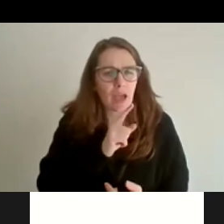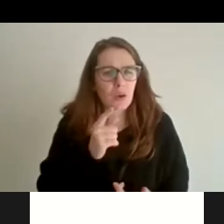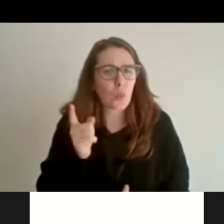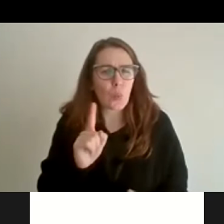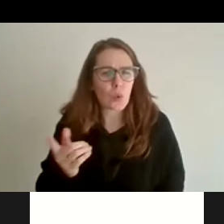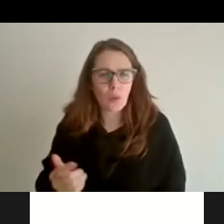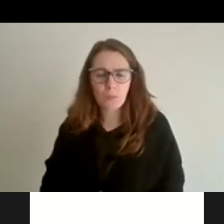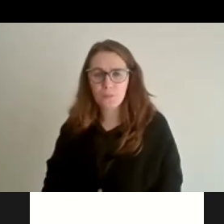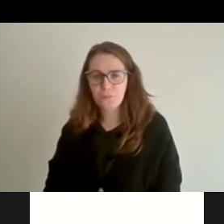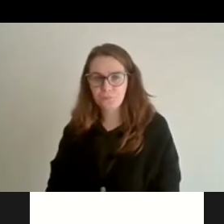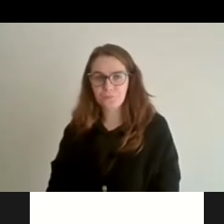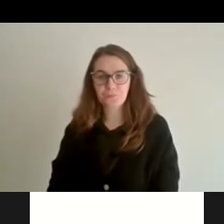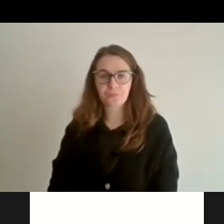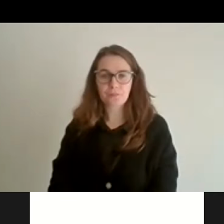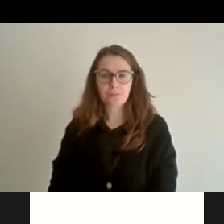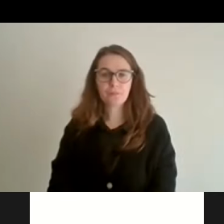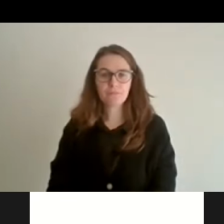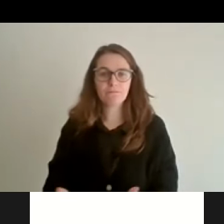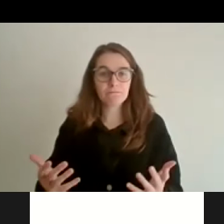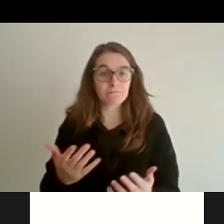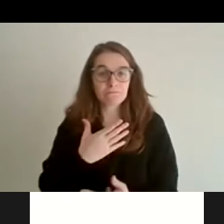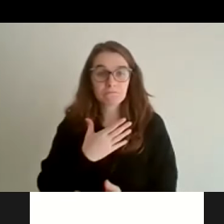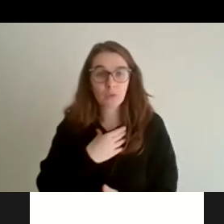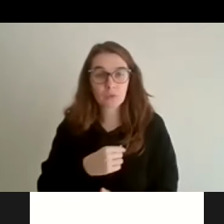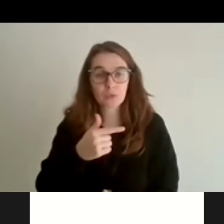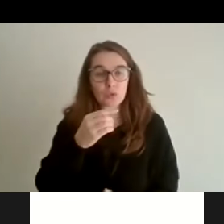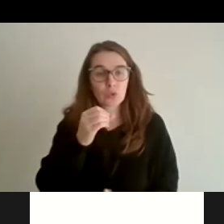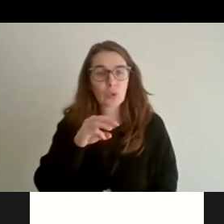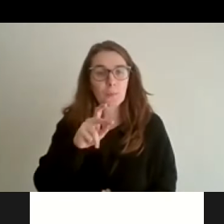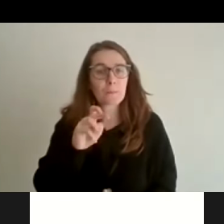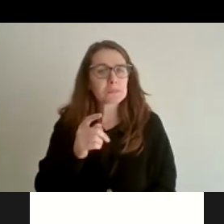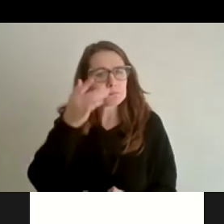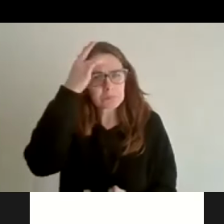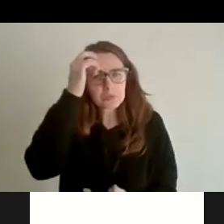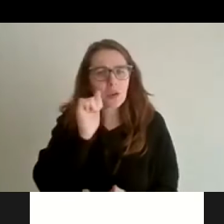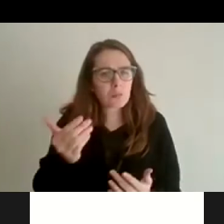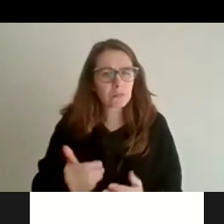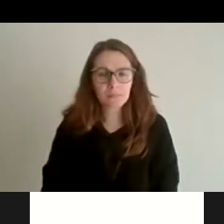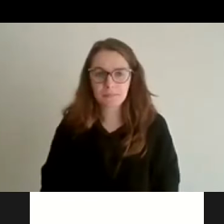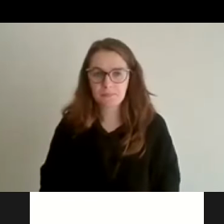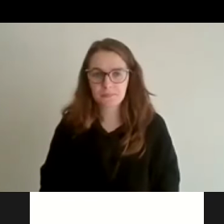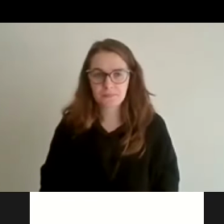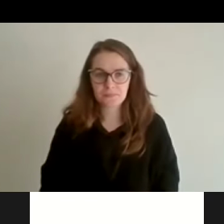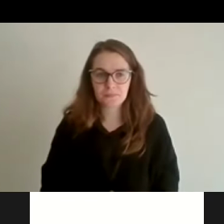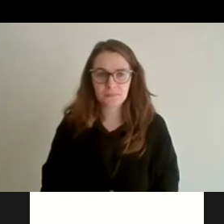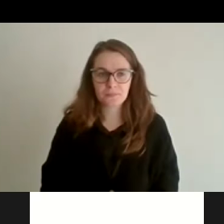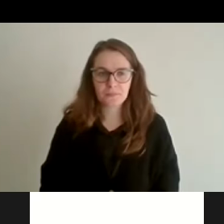So I would like to ask Thomas Brage, what do you think about this question?